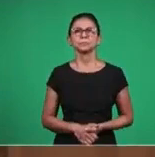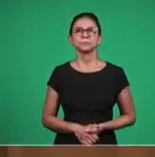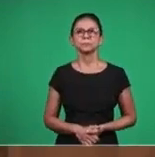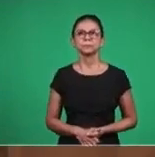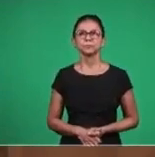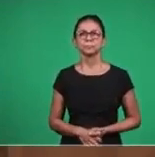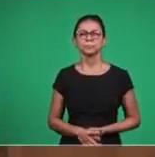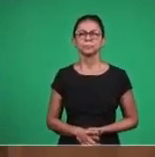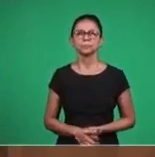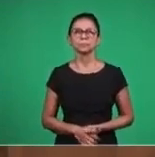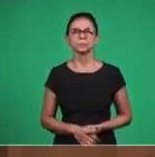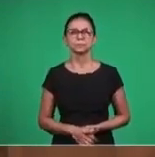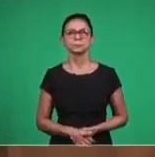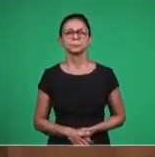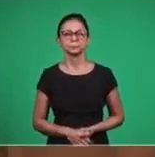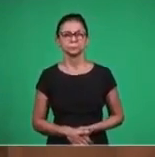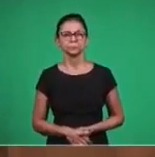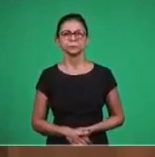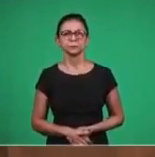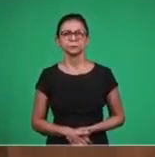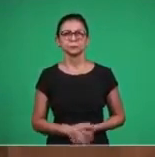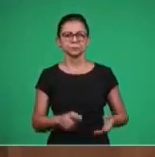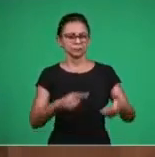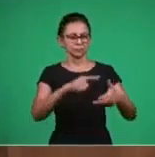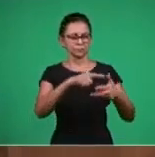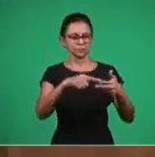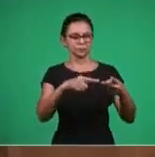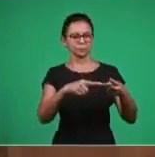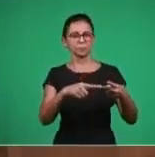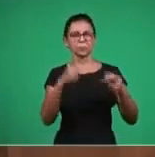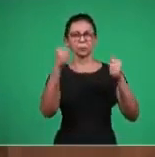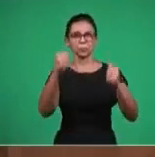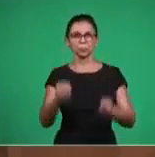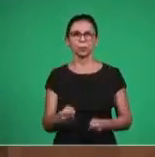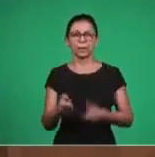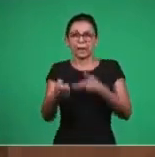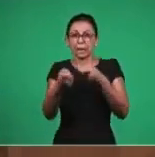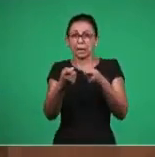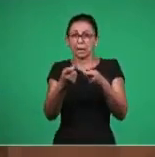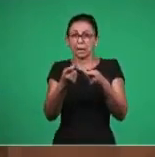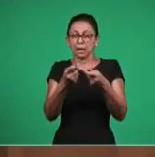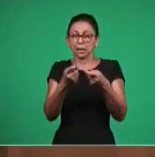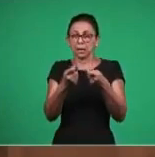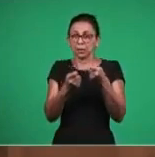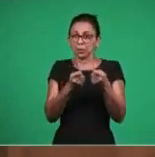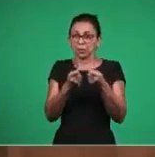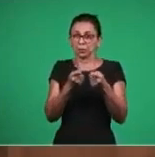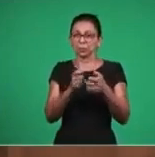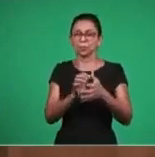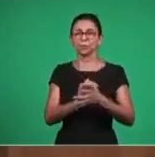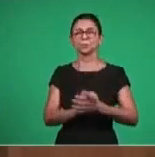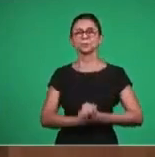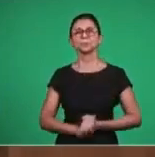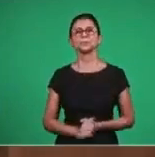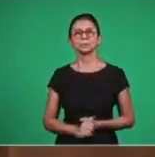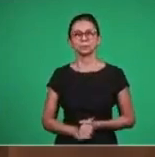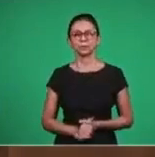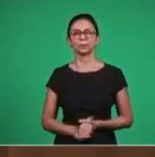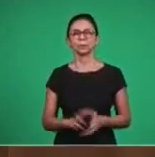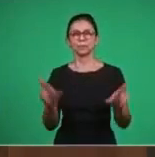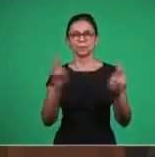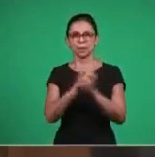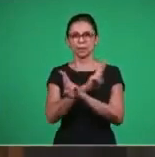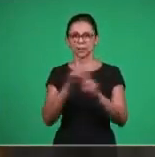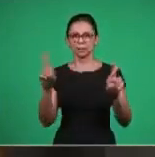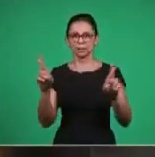economize time. Let's summarize the time. So we have economical power. Another yoke of